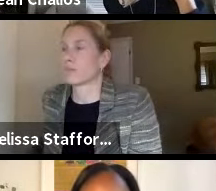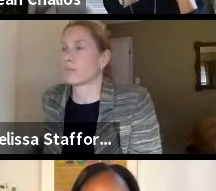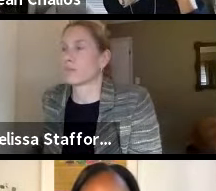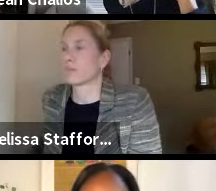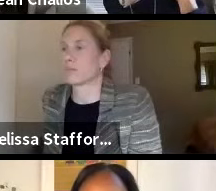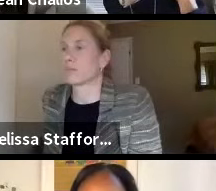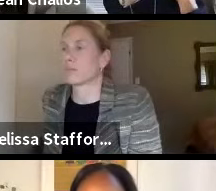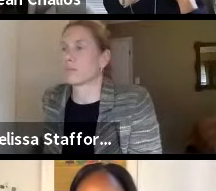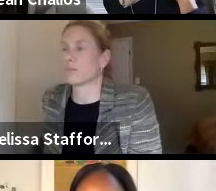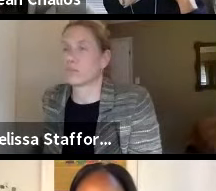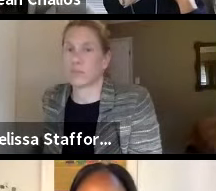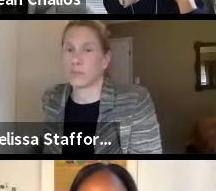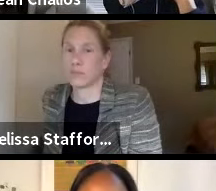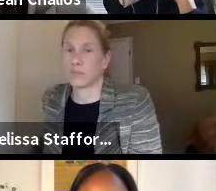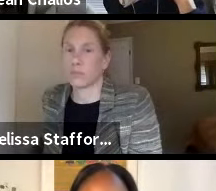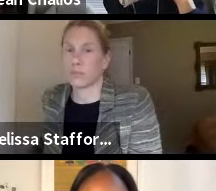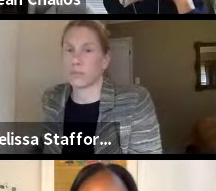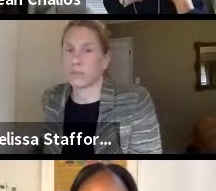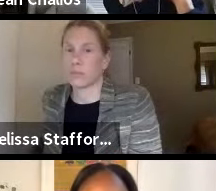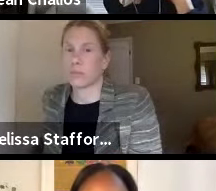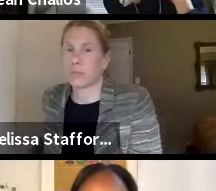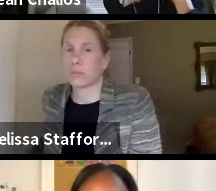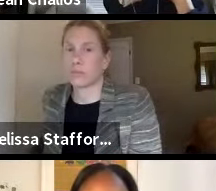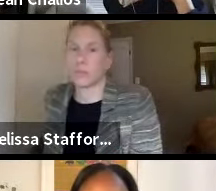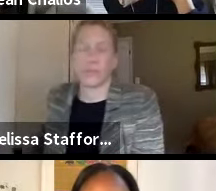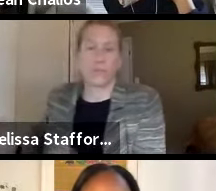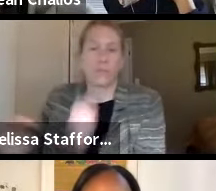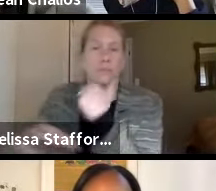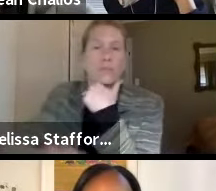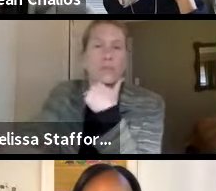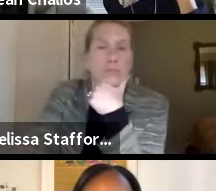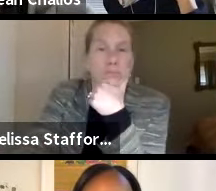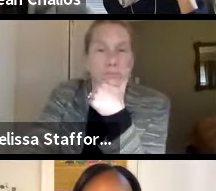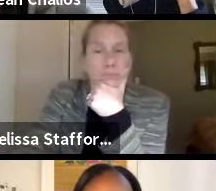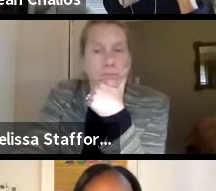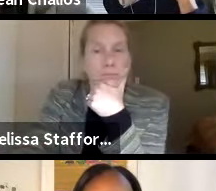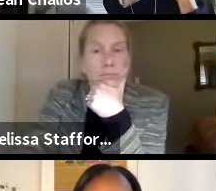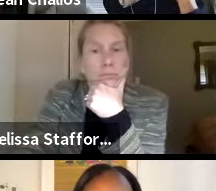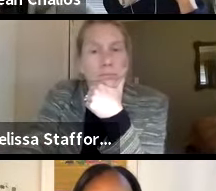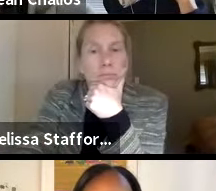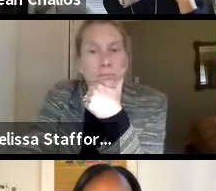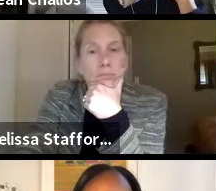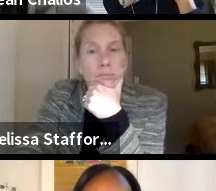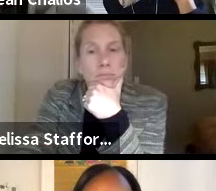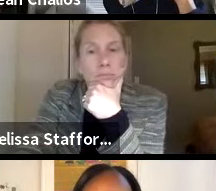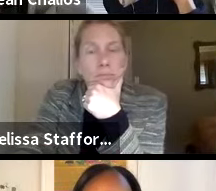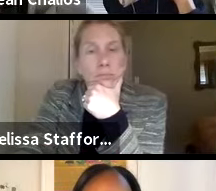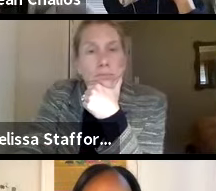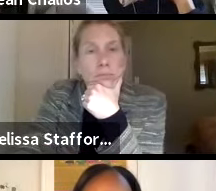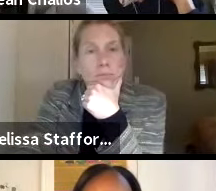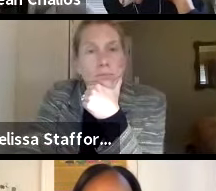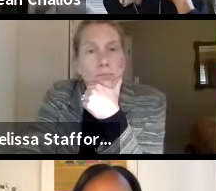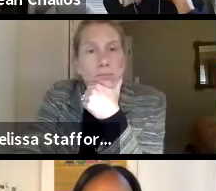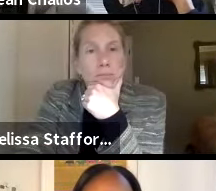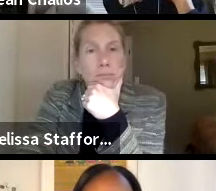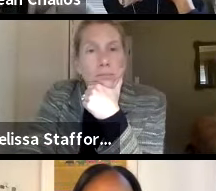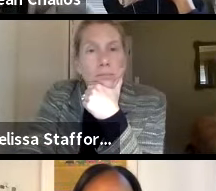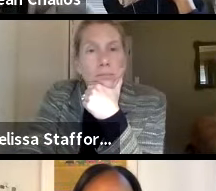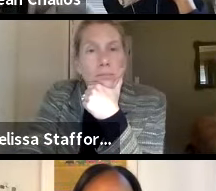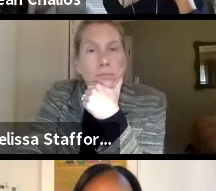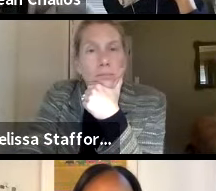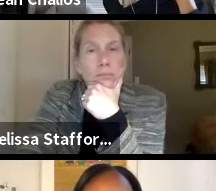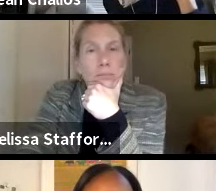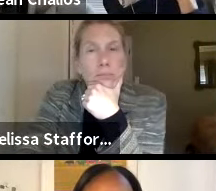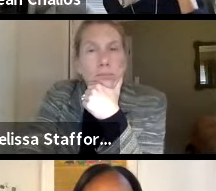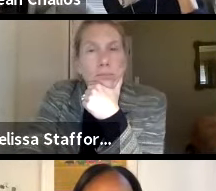go to Matt and then Denny. Thanks, Bobby. Matt Leger with SEIU California. Just wanted to say, echo the comments